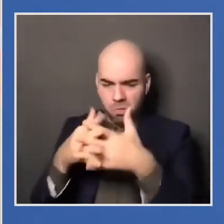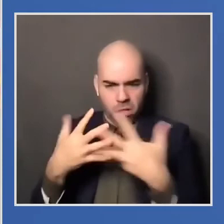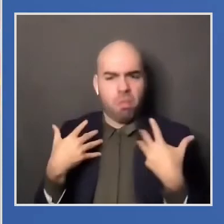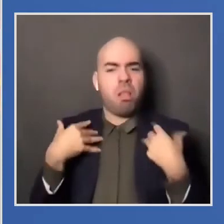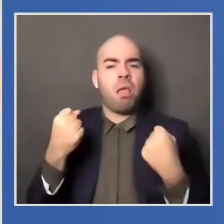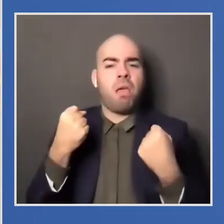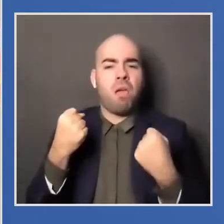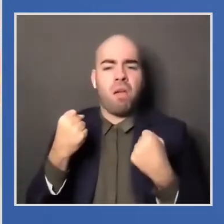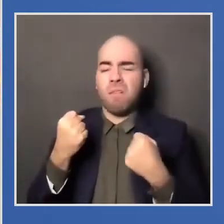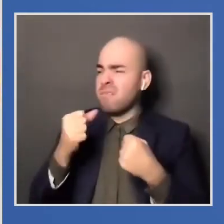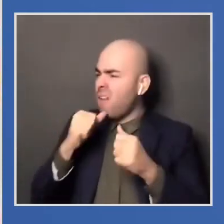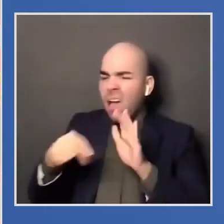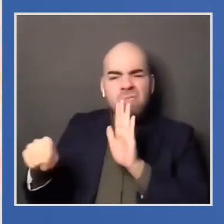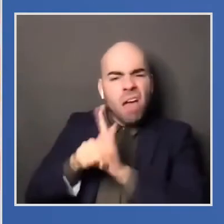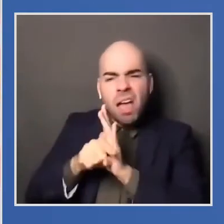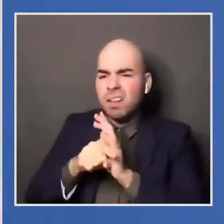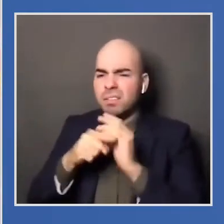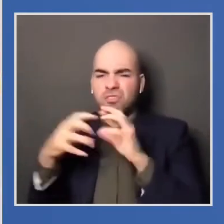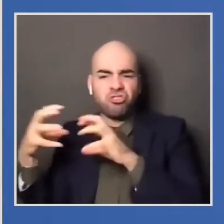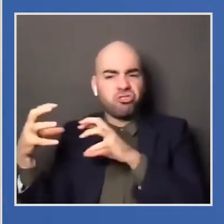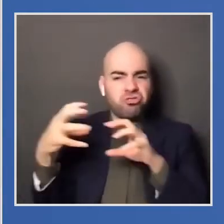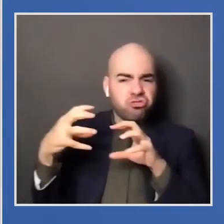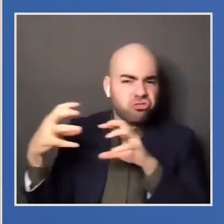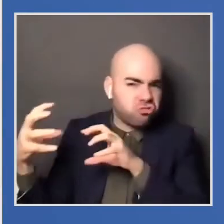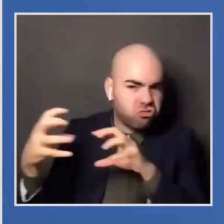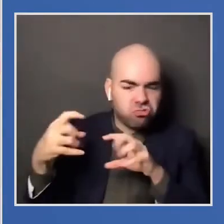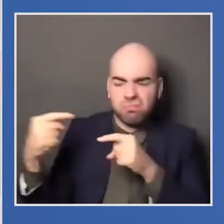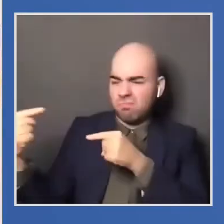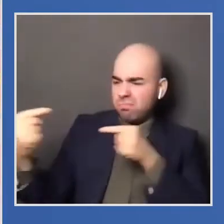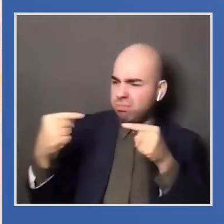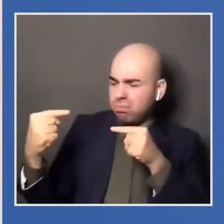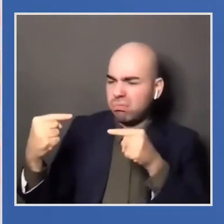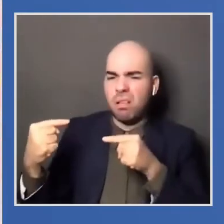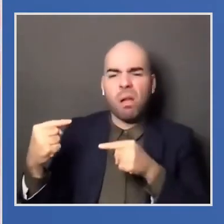of yesterday, from the forces that pull us apart,